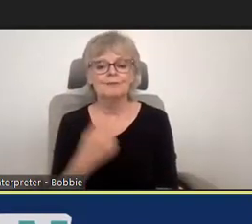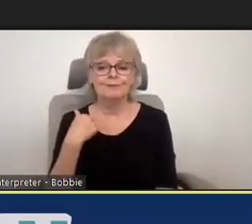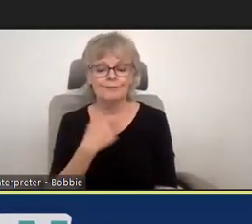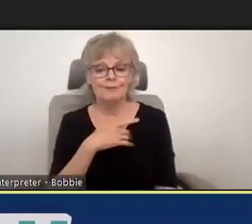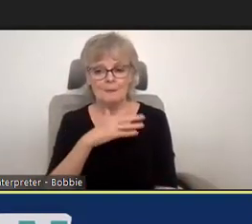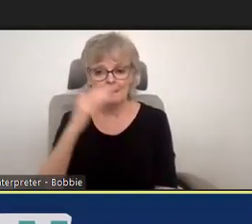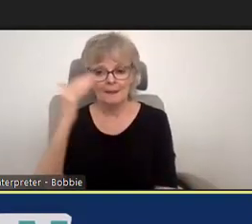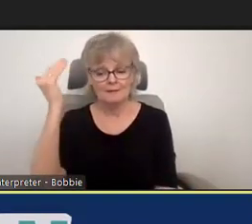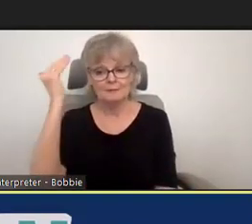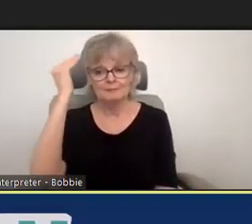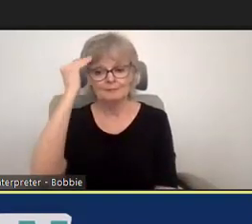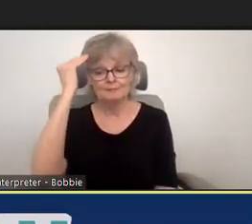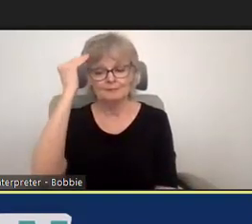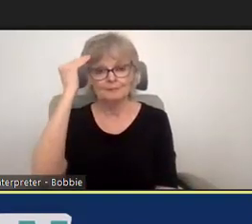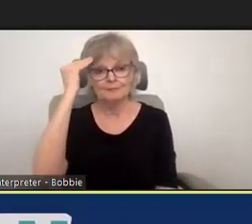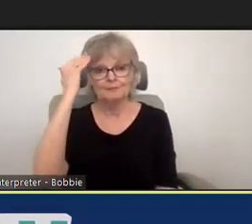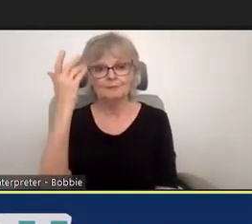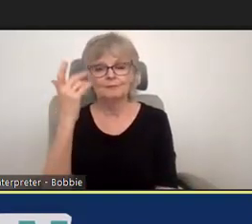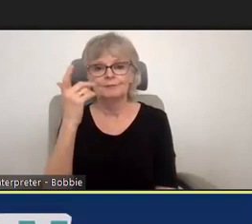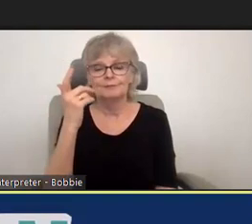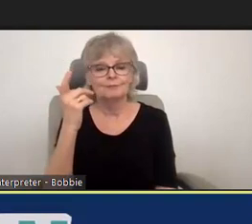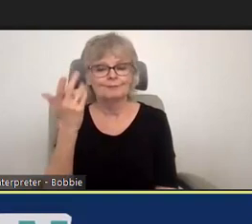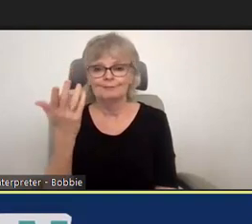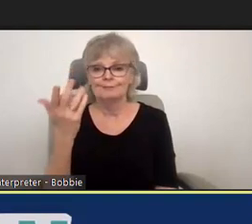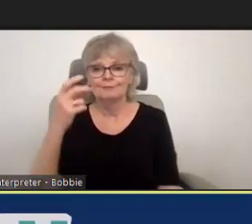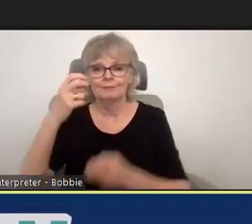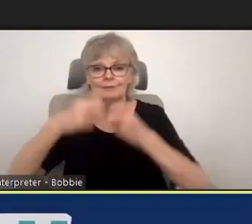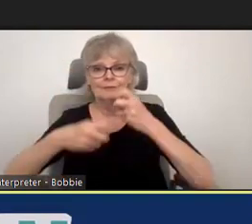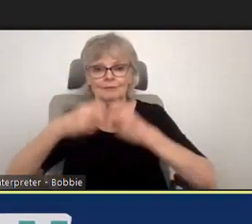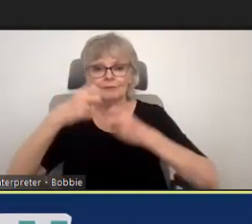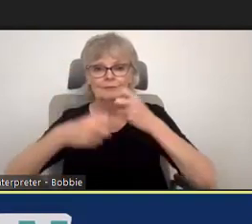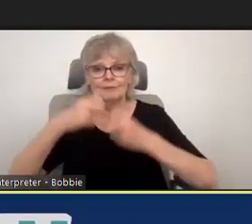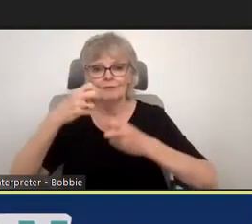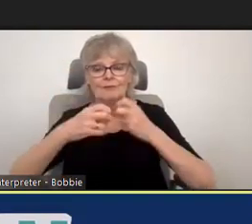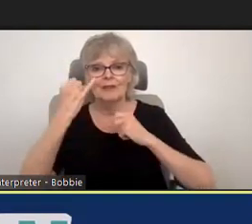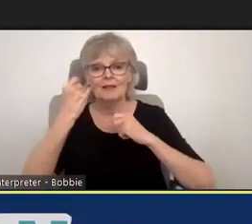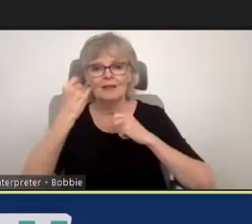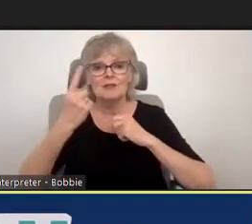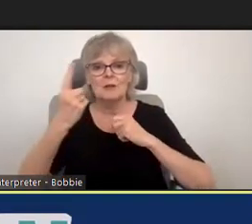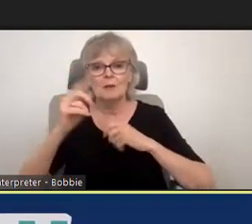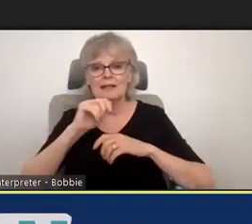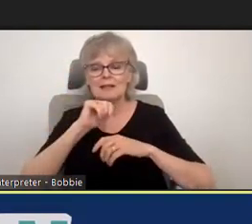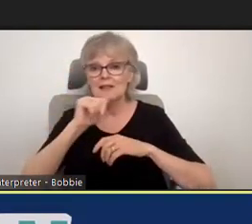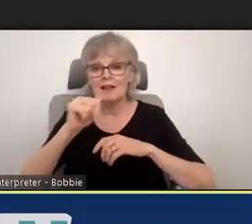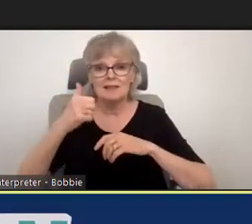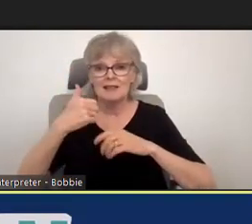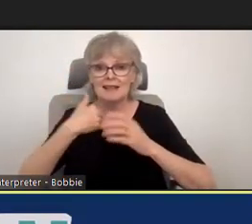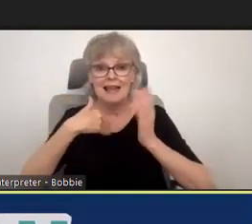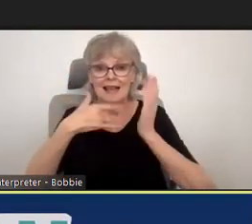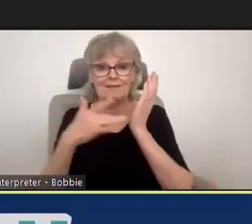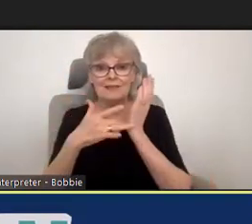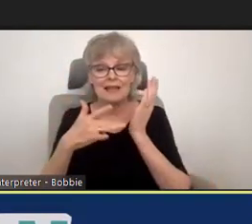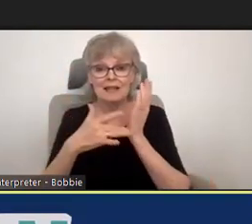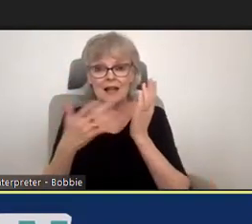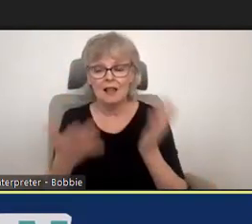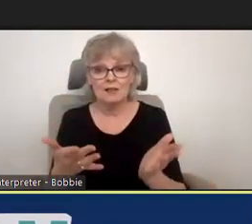that it's really difficult that if somebody doesn't have technology, and we